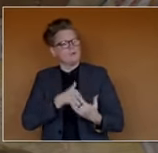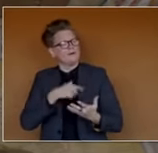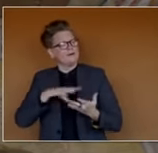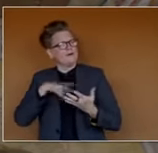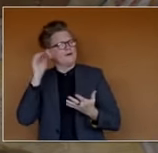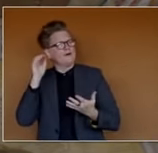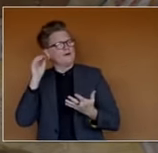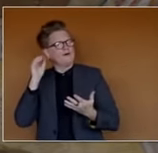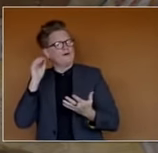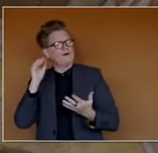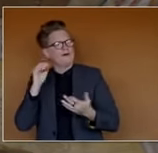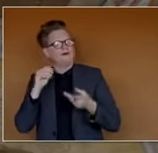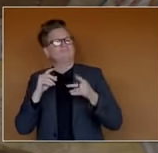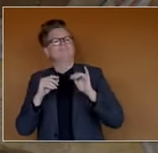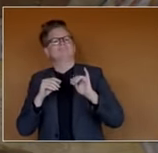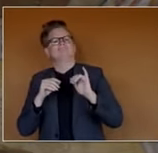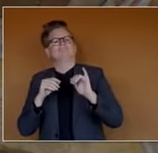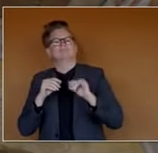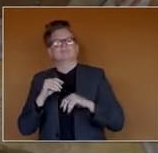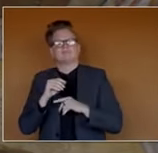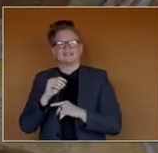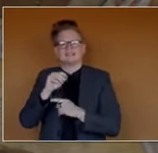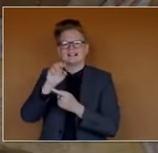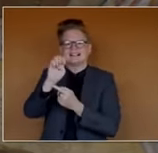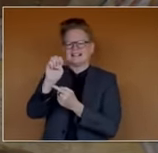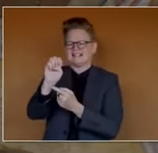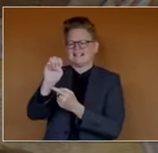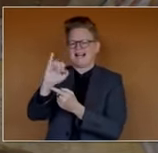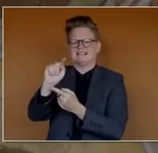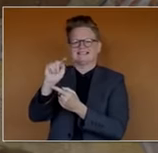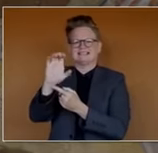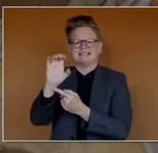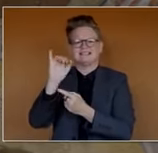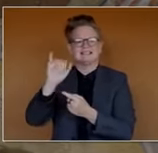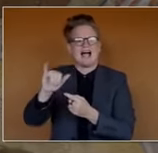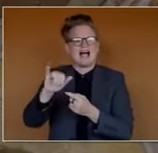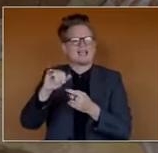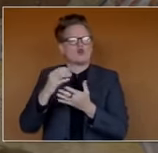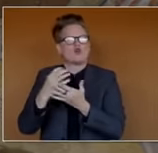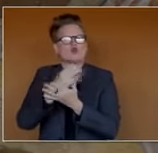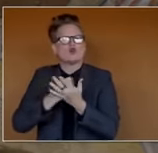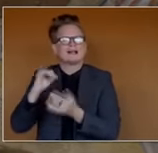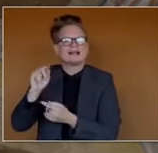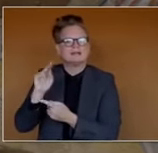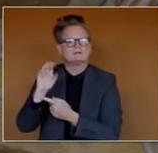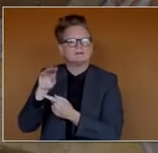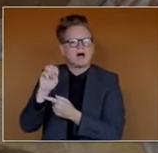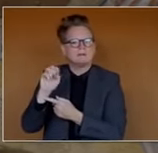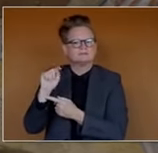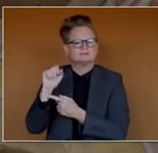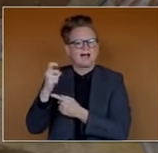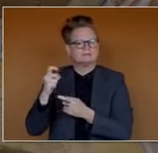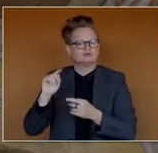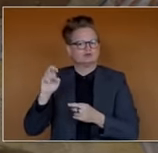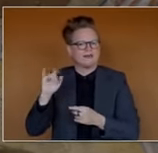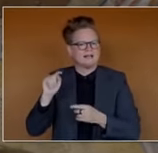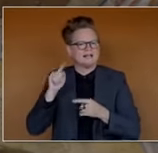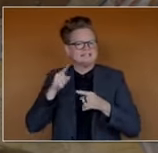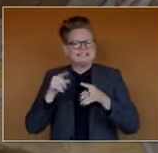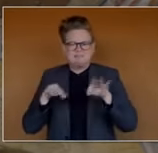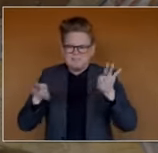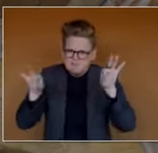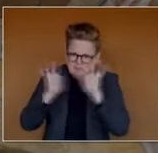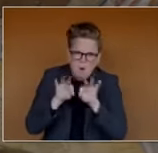those earning up to $30,000, while that was important, it's also important to recognize that we needed to provide direct relief for people in the